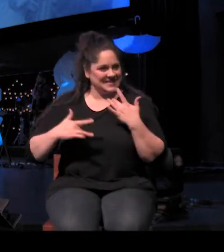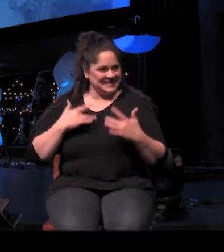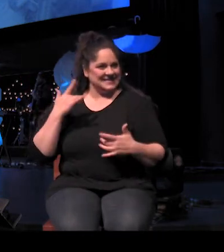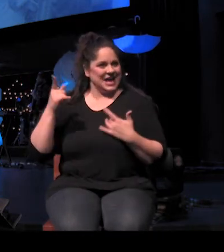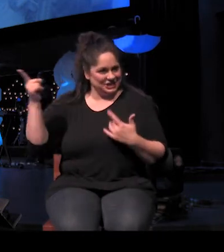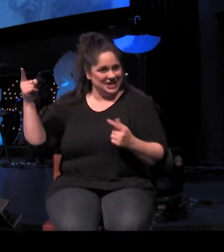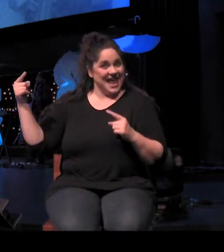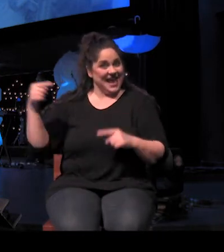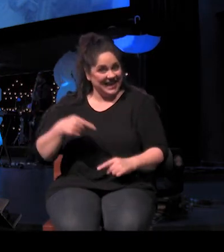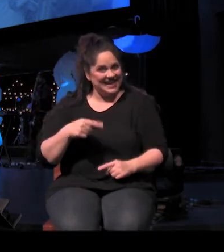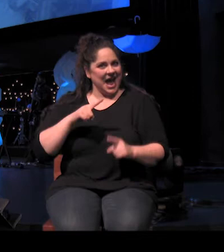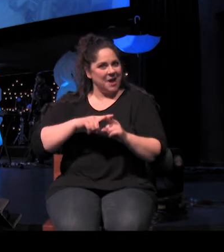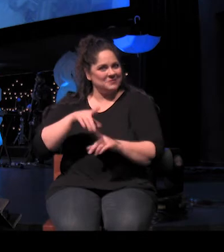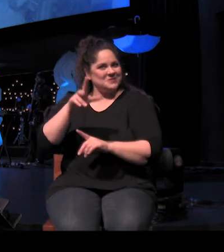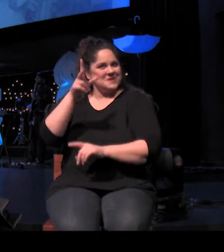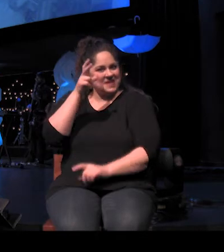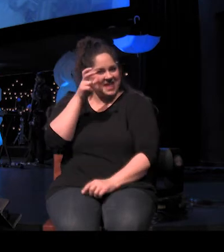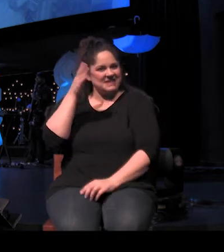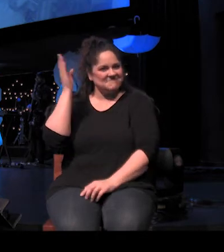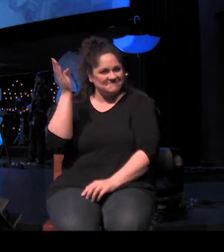came for church. I like it.